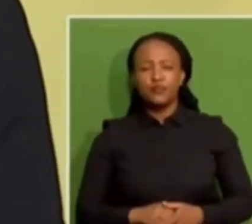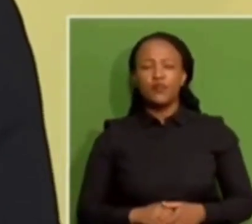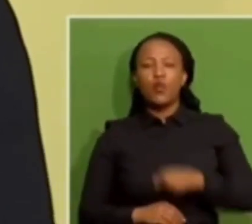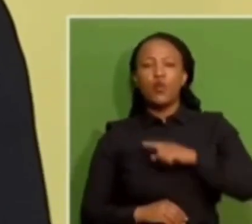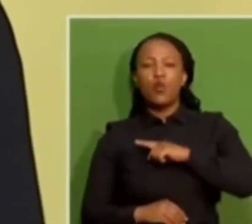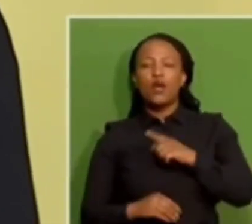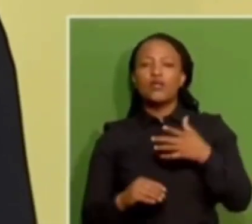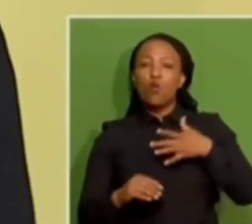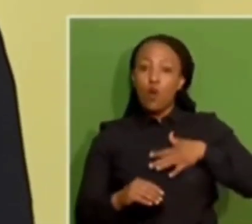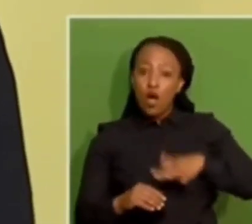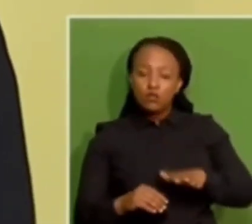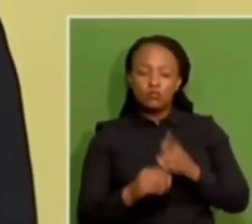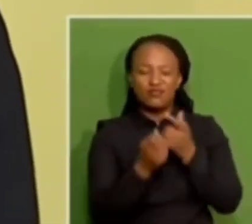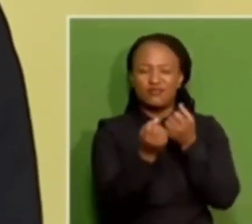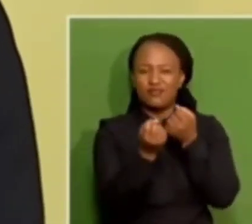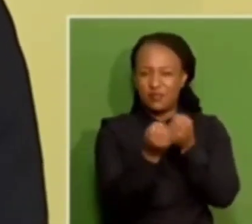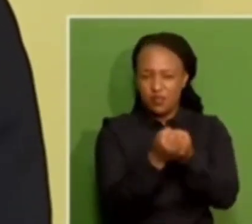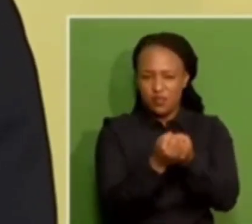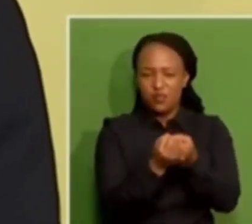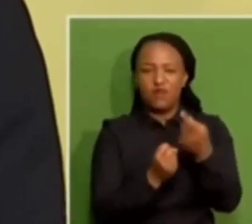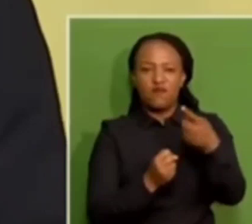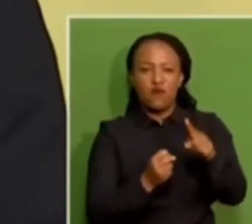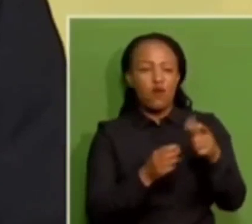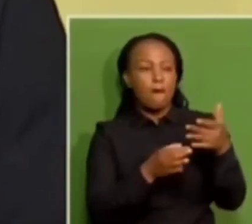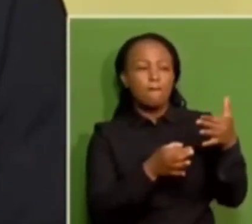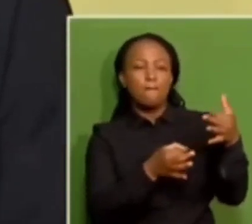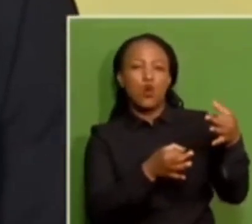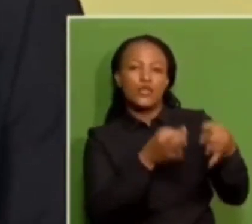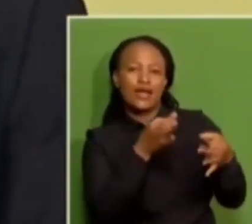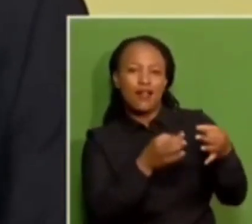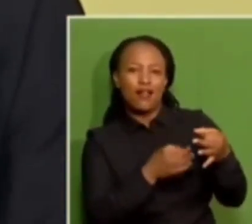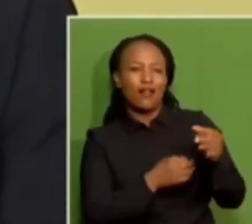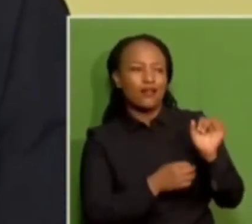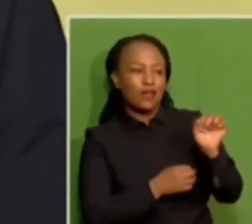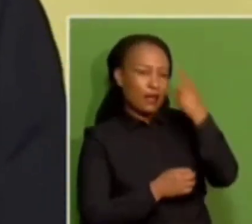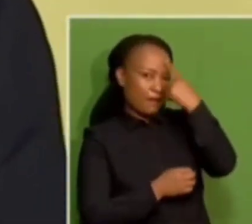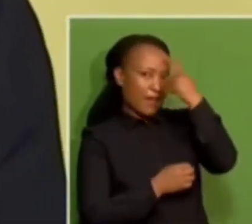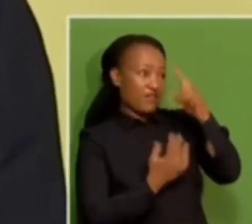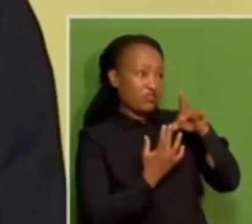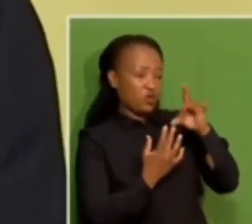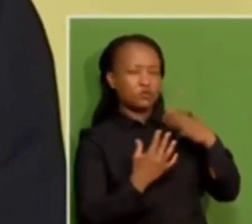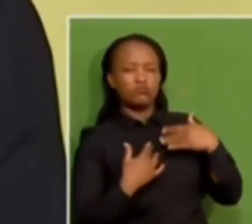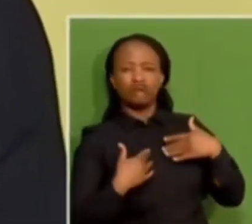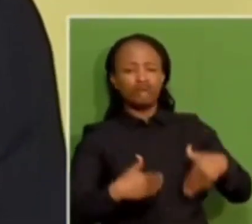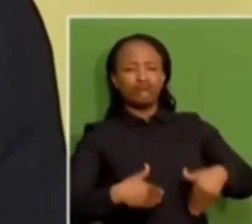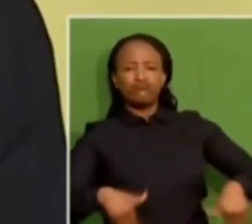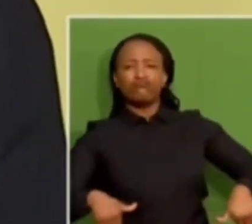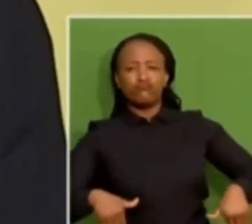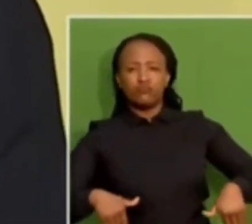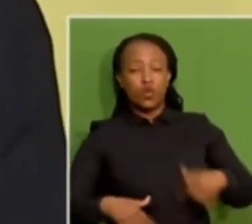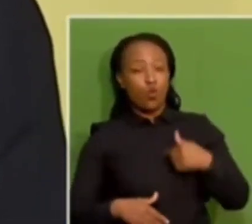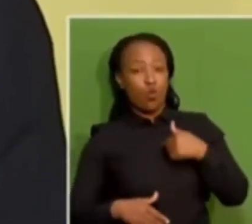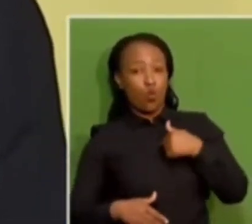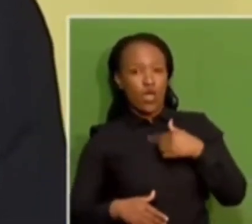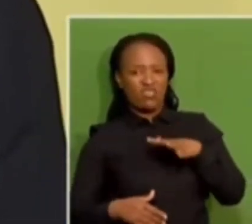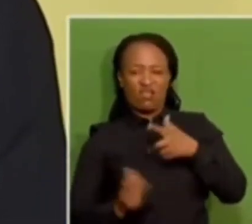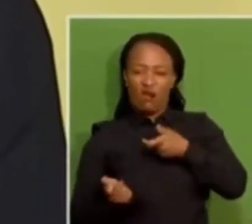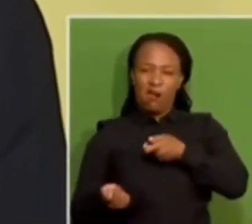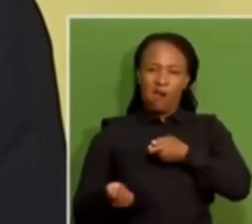of our detractors prefer overt support for their political and ideological choices